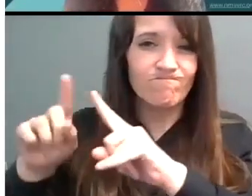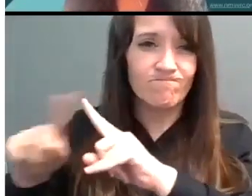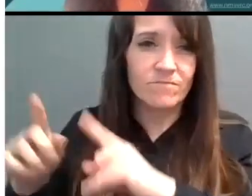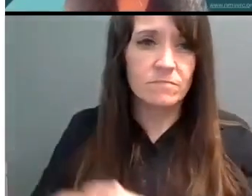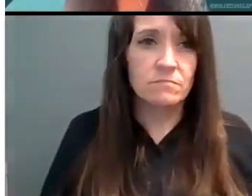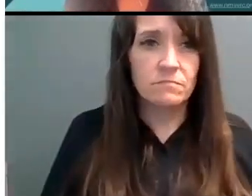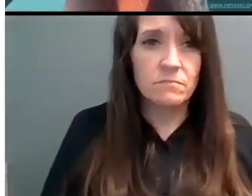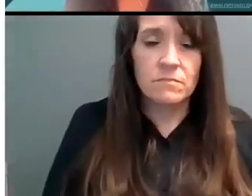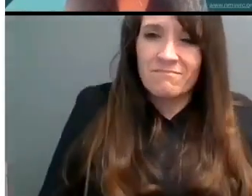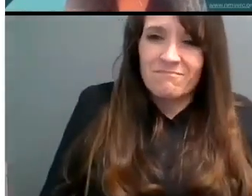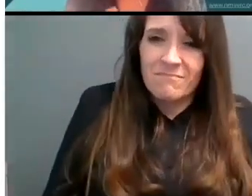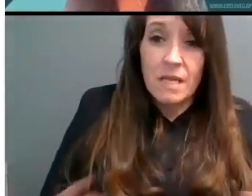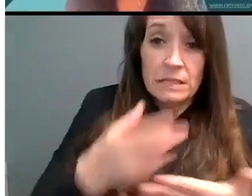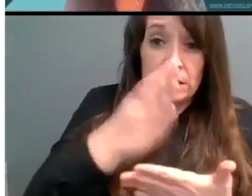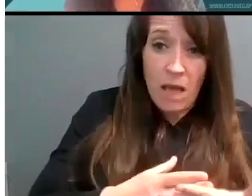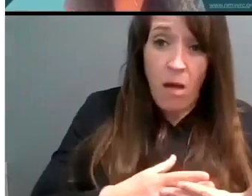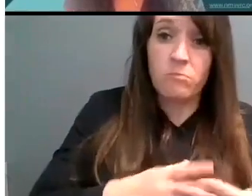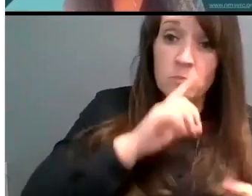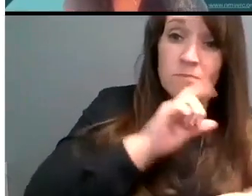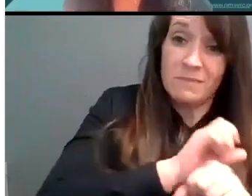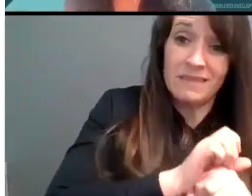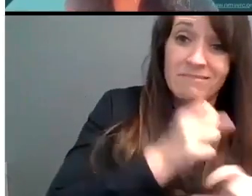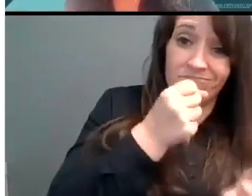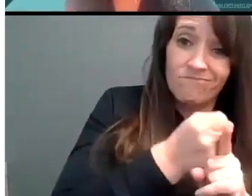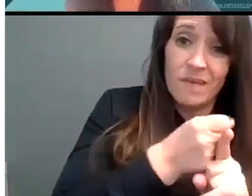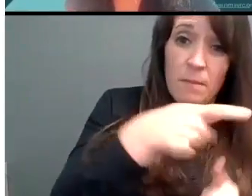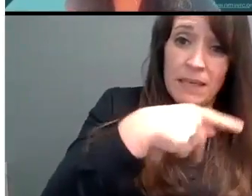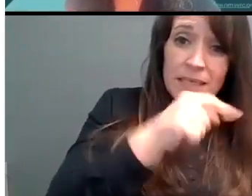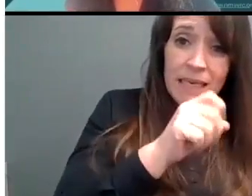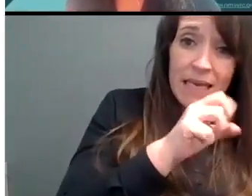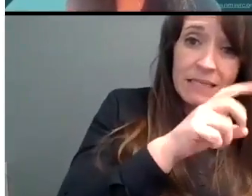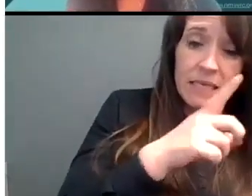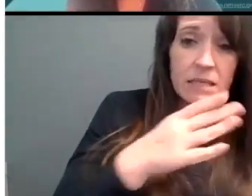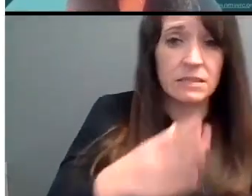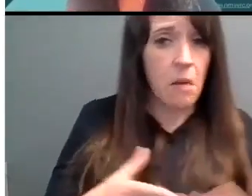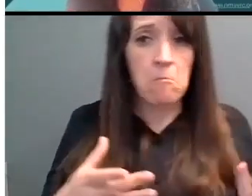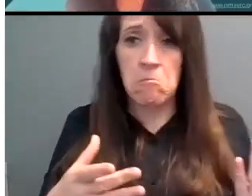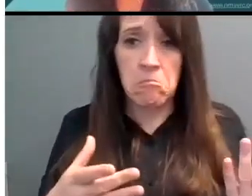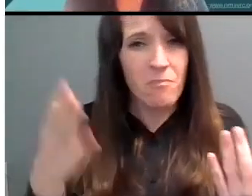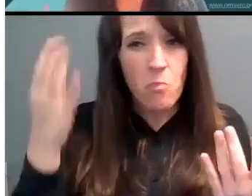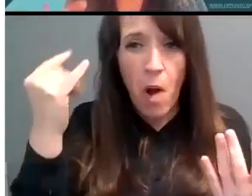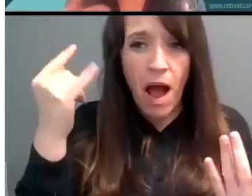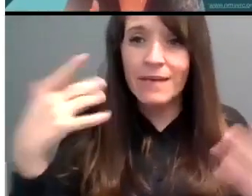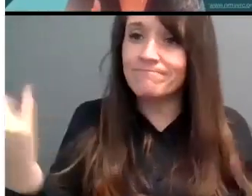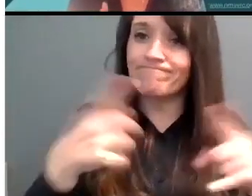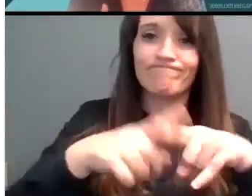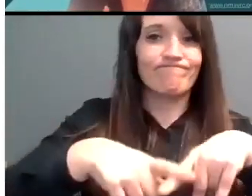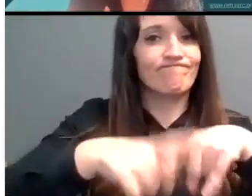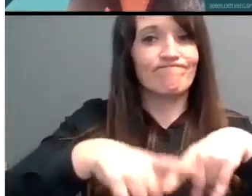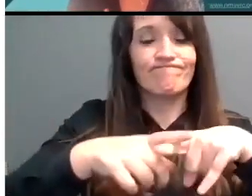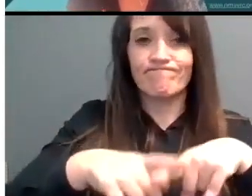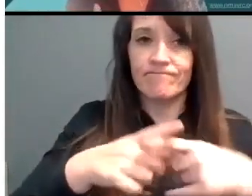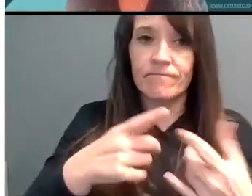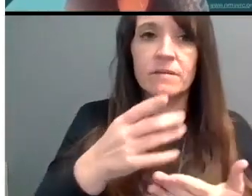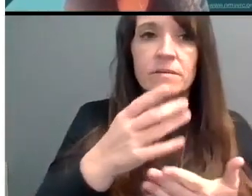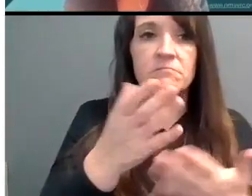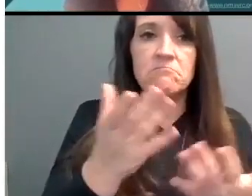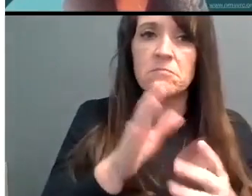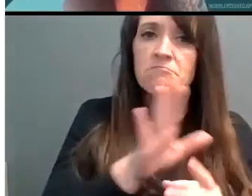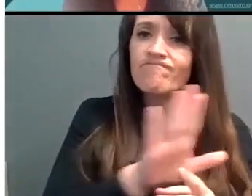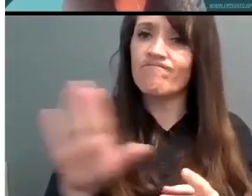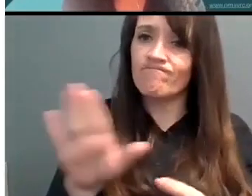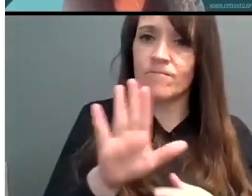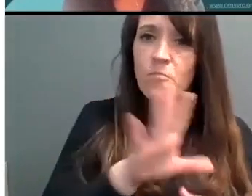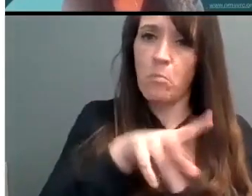PTSD while others do not? Well, there's a host of reasons. Some of it is personal factors. What I bring to the table before I